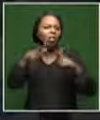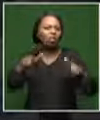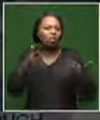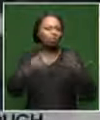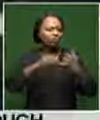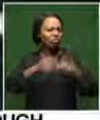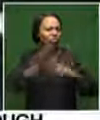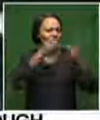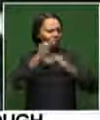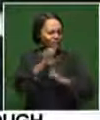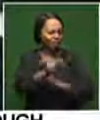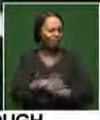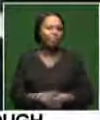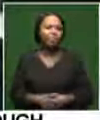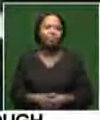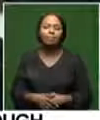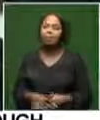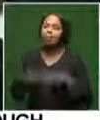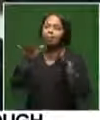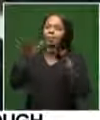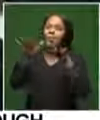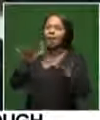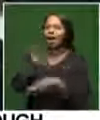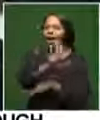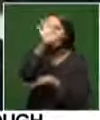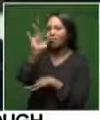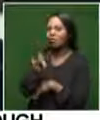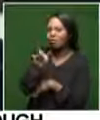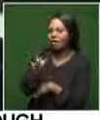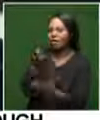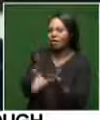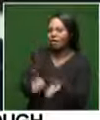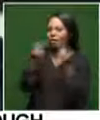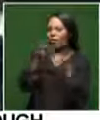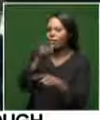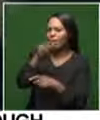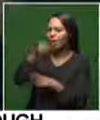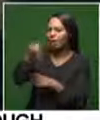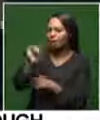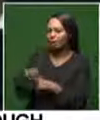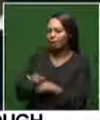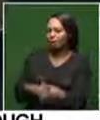Speak to us about some of the popular African words that can be found on this app.